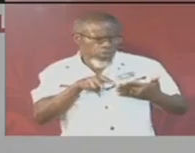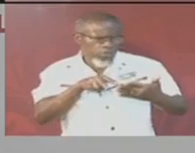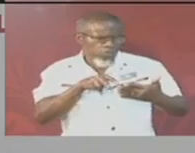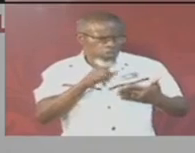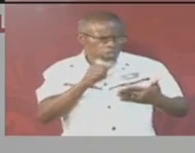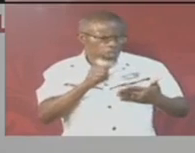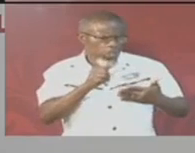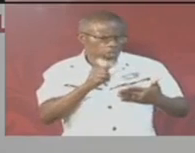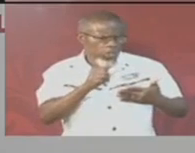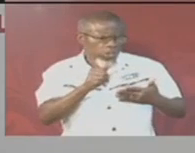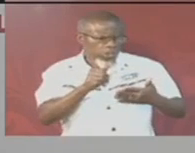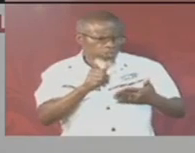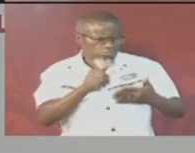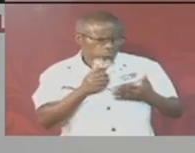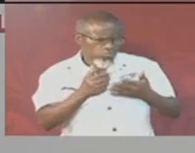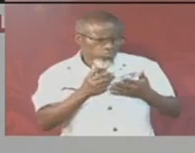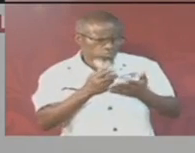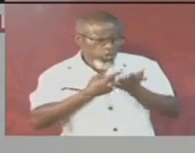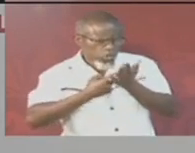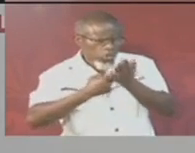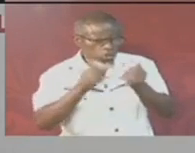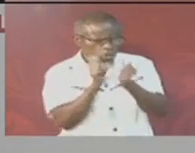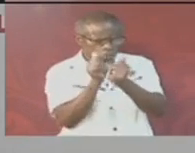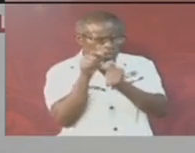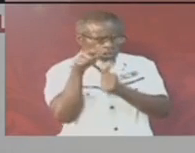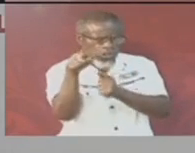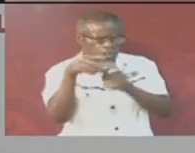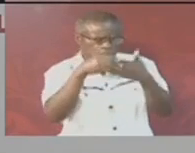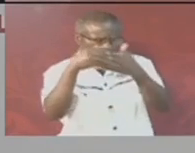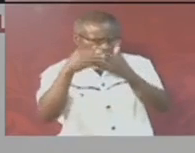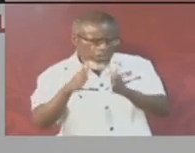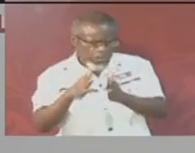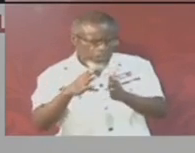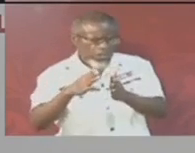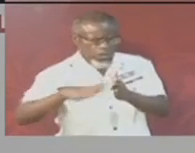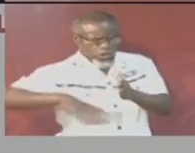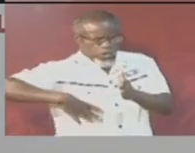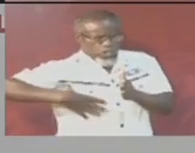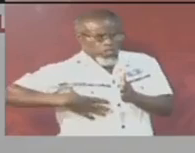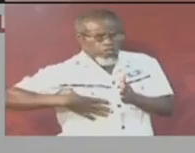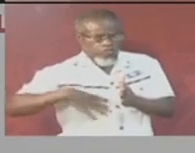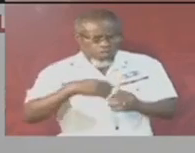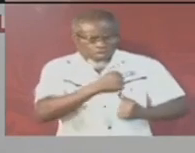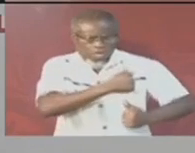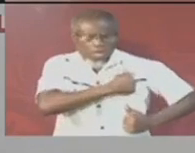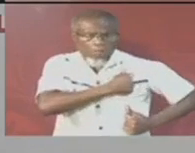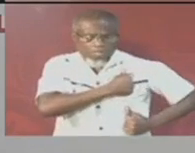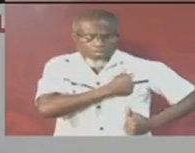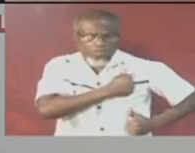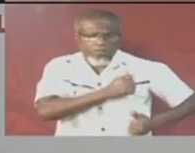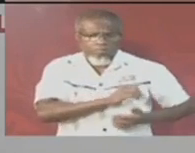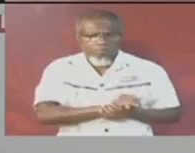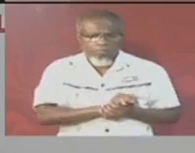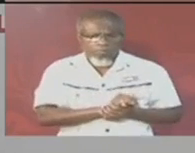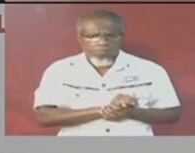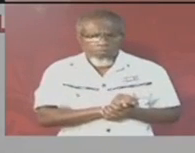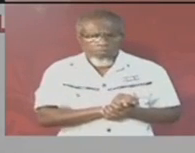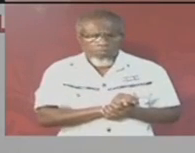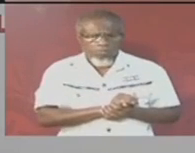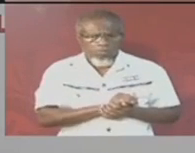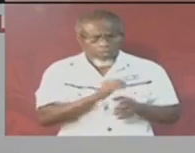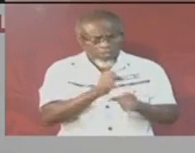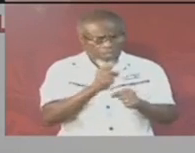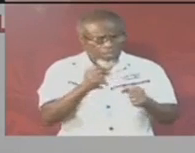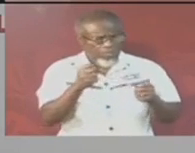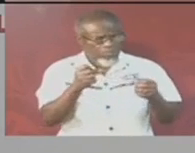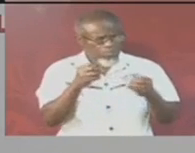opportunity to interface with the leadership of the Defense Force this morning to get the